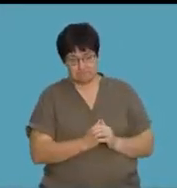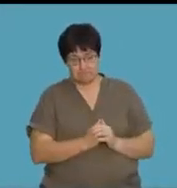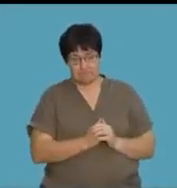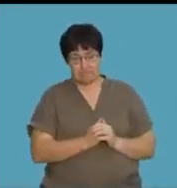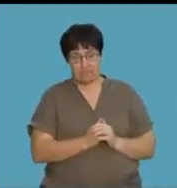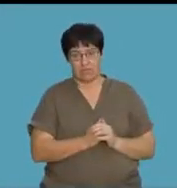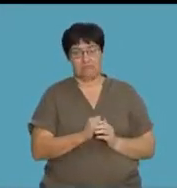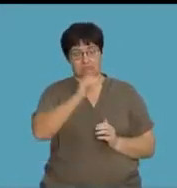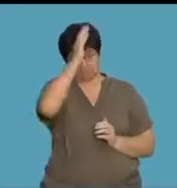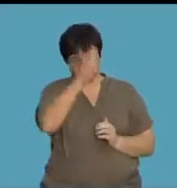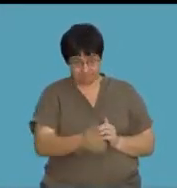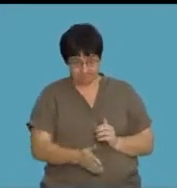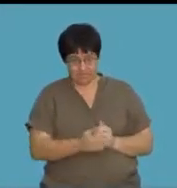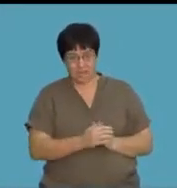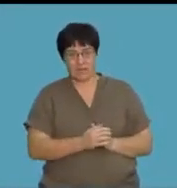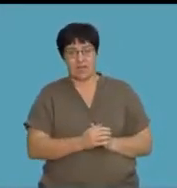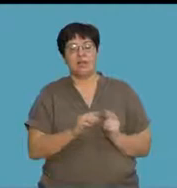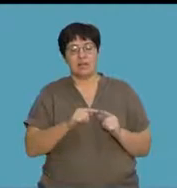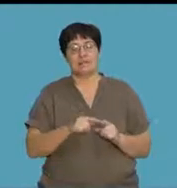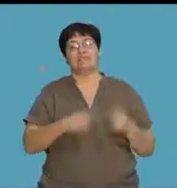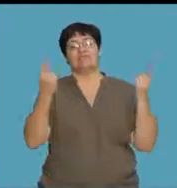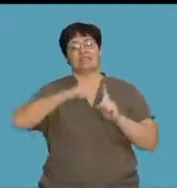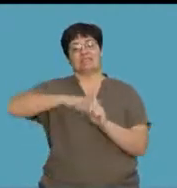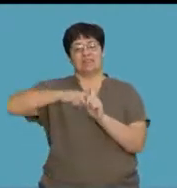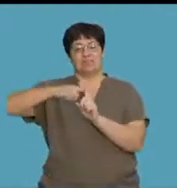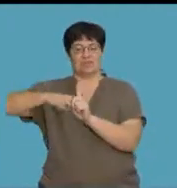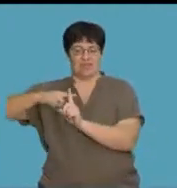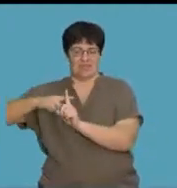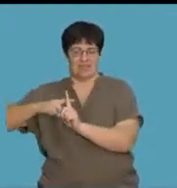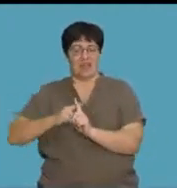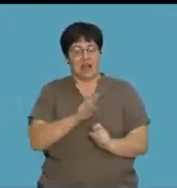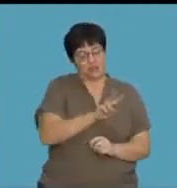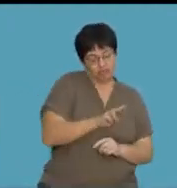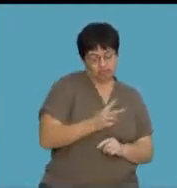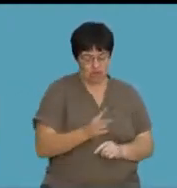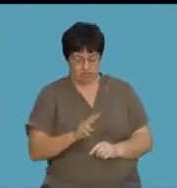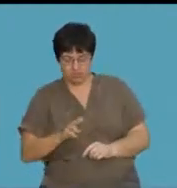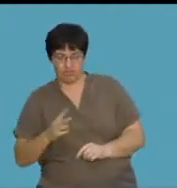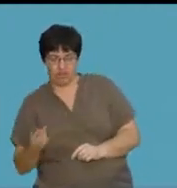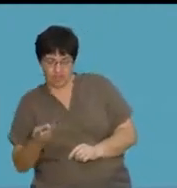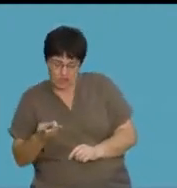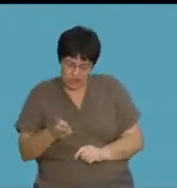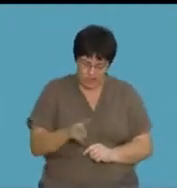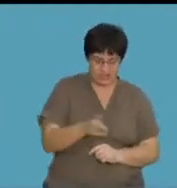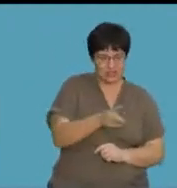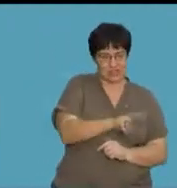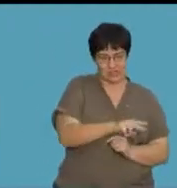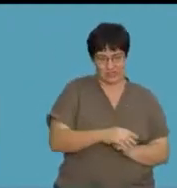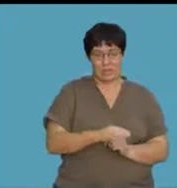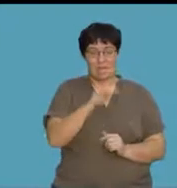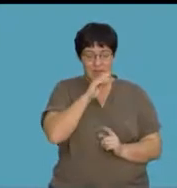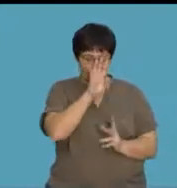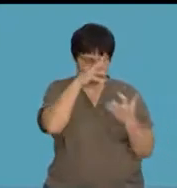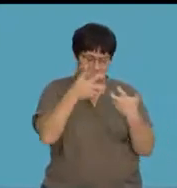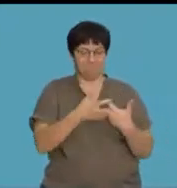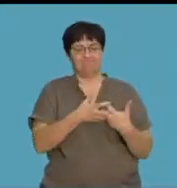actually the different temperatures at which phase change occurs. So this has to do with